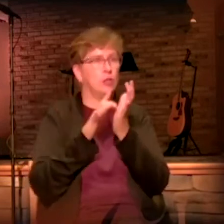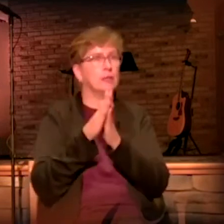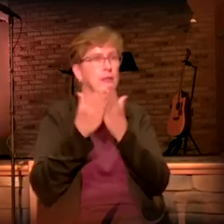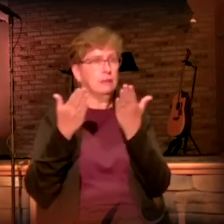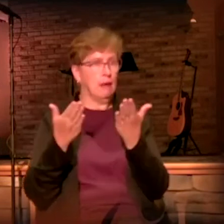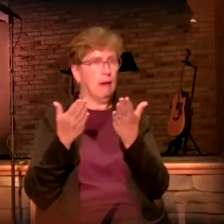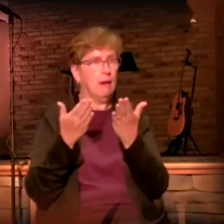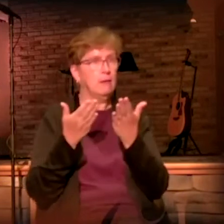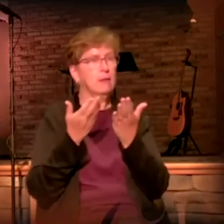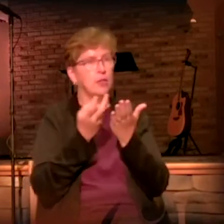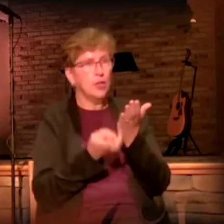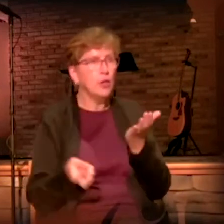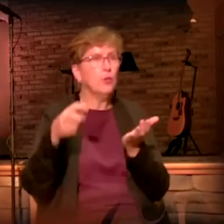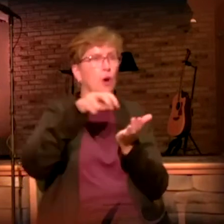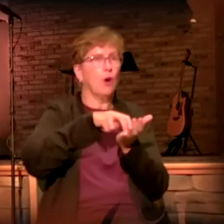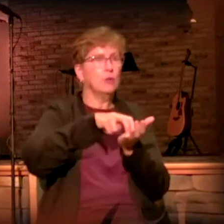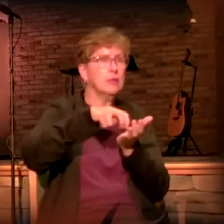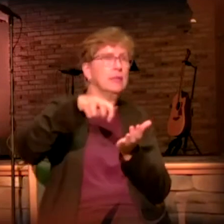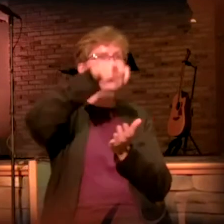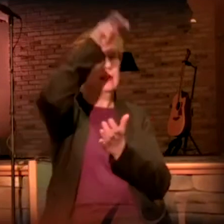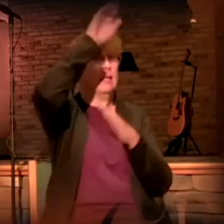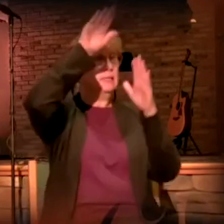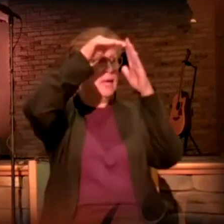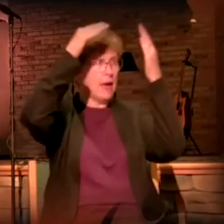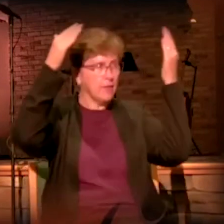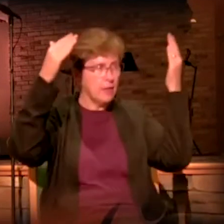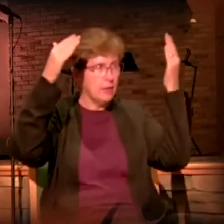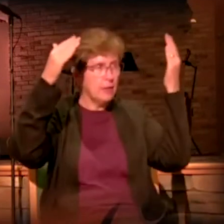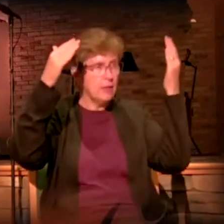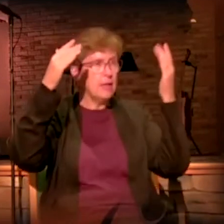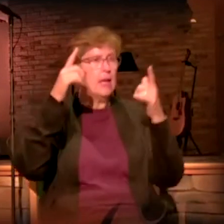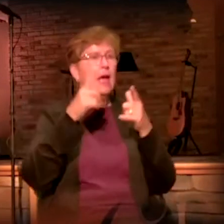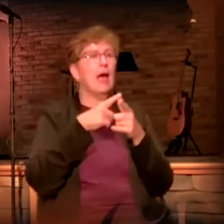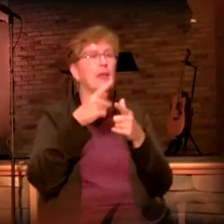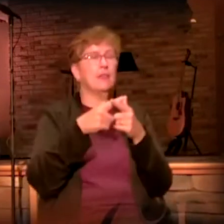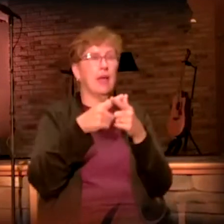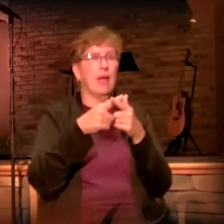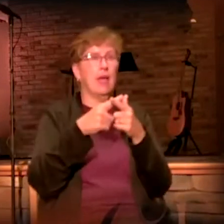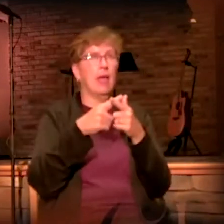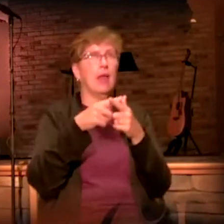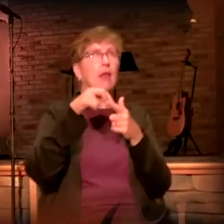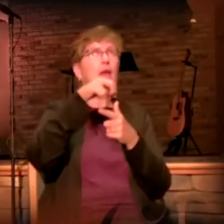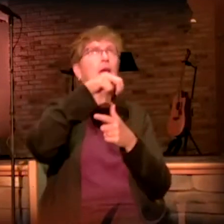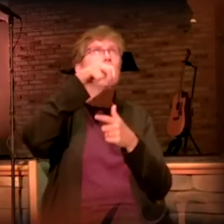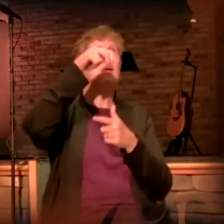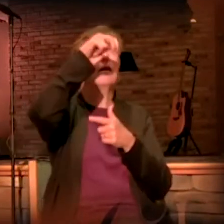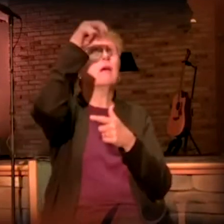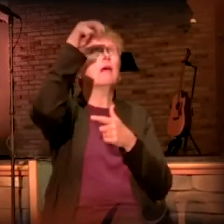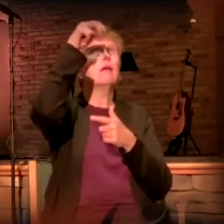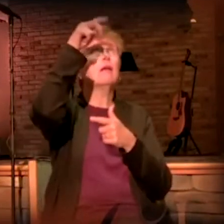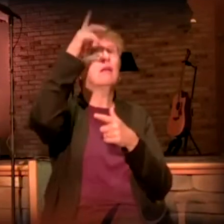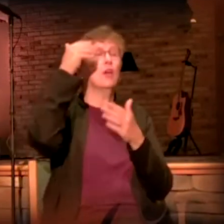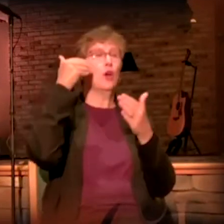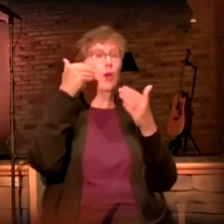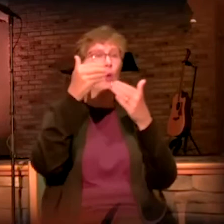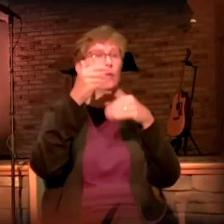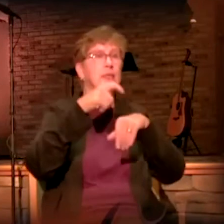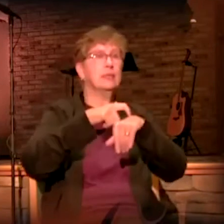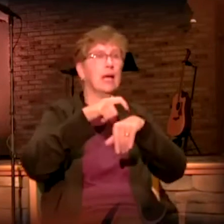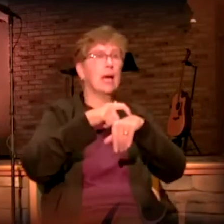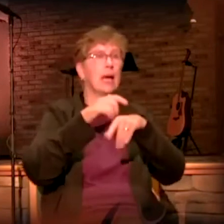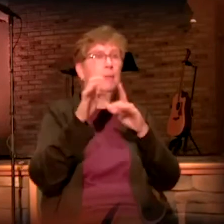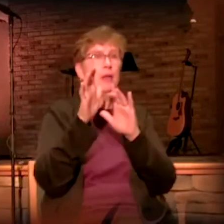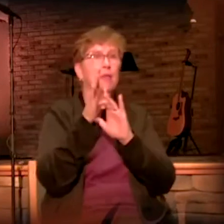life. He ascended into heaven, right? And at this point, when Jesus ascended into heaven, close to that point, the